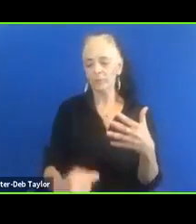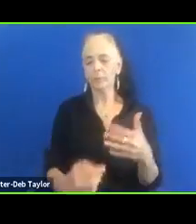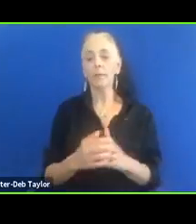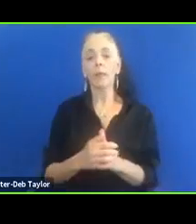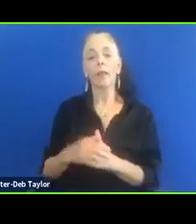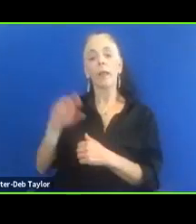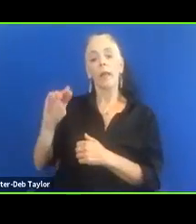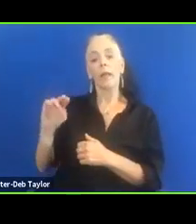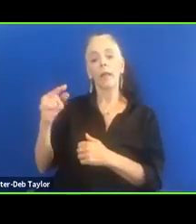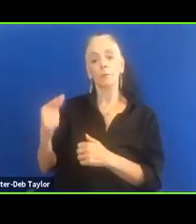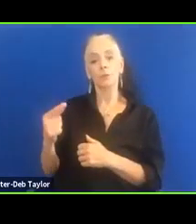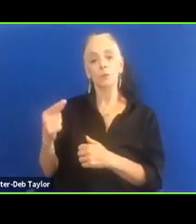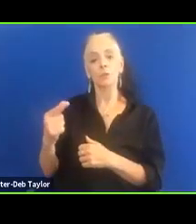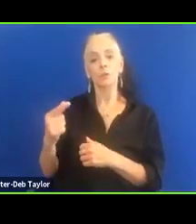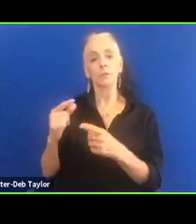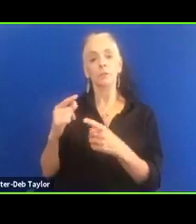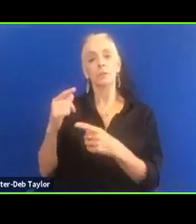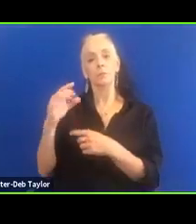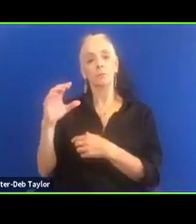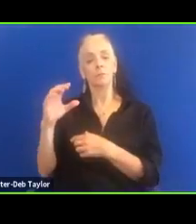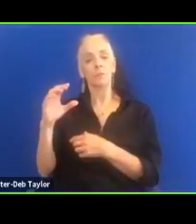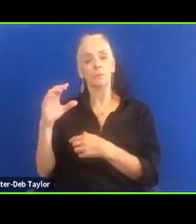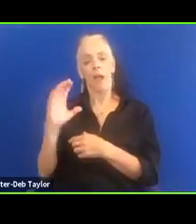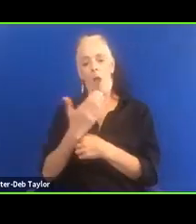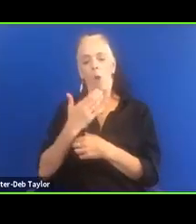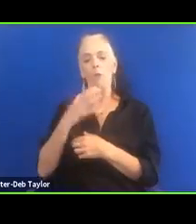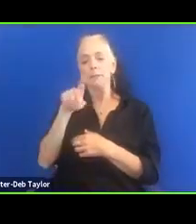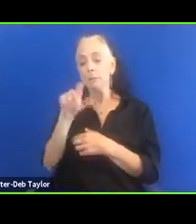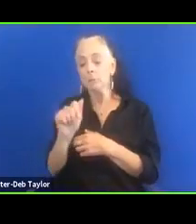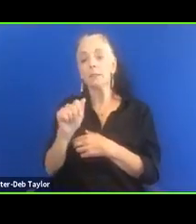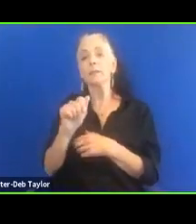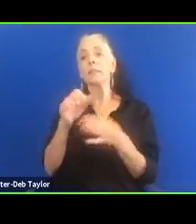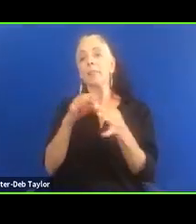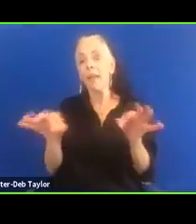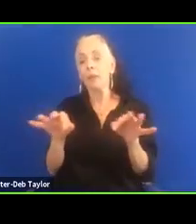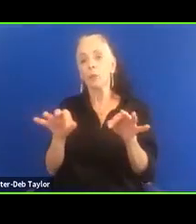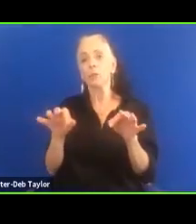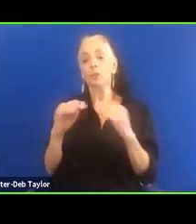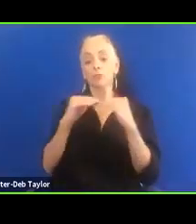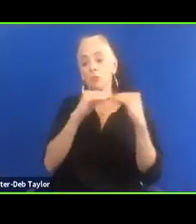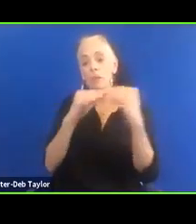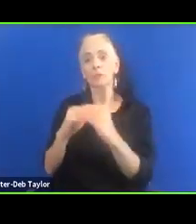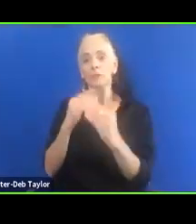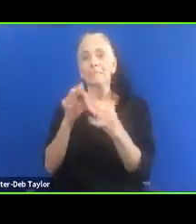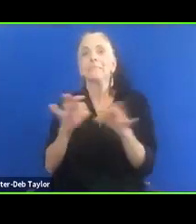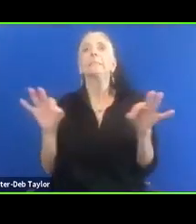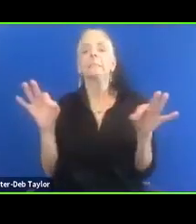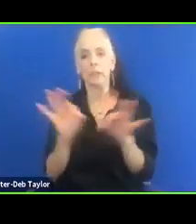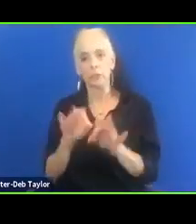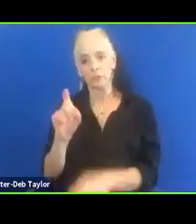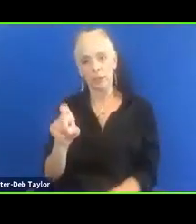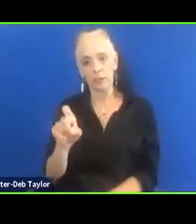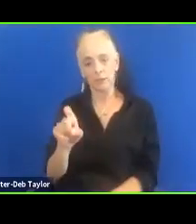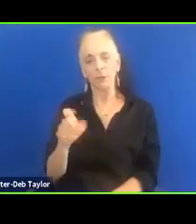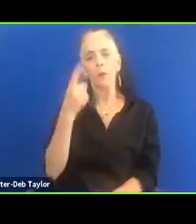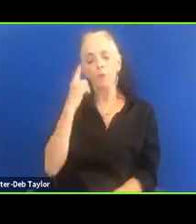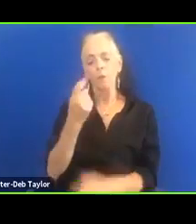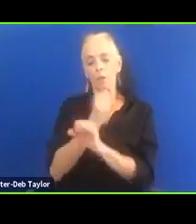MGC's disability and language justice is a central and necessary piece of liberation for people and the